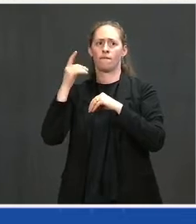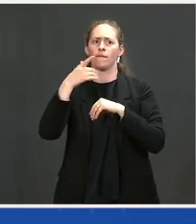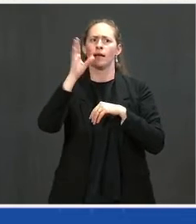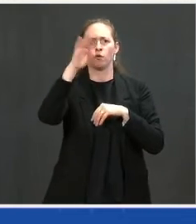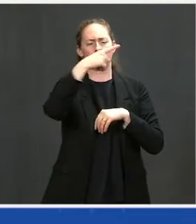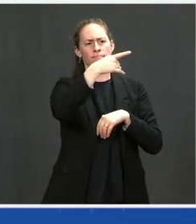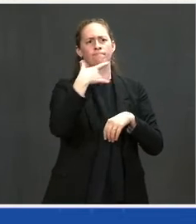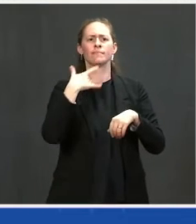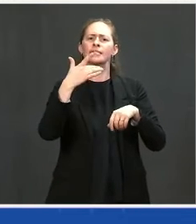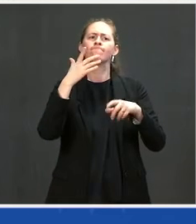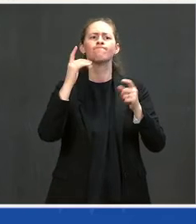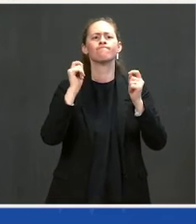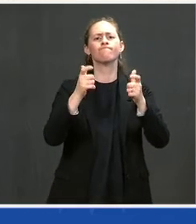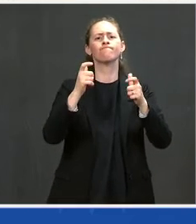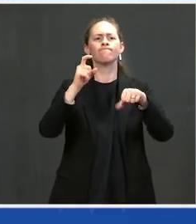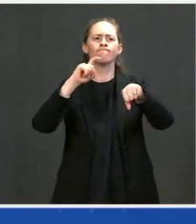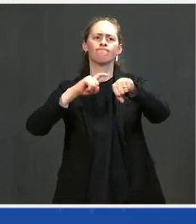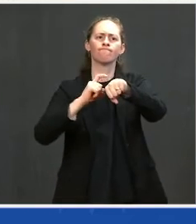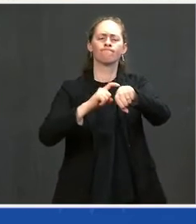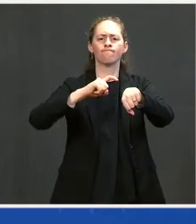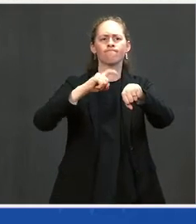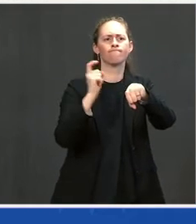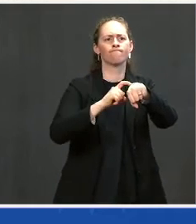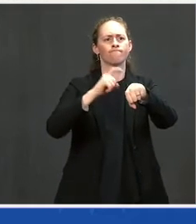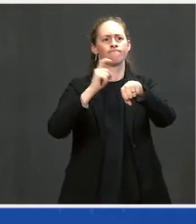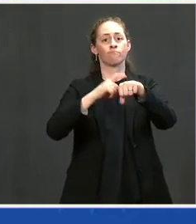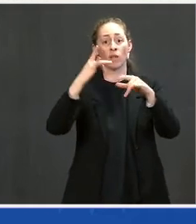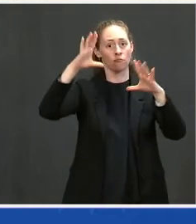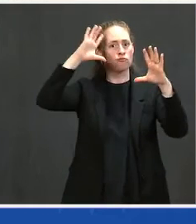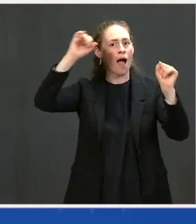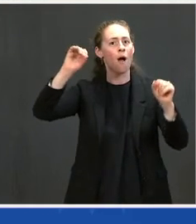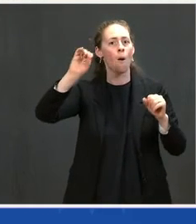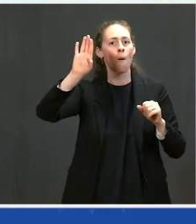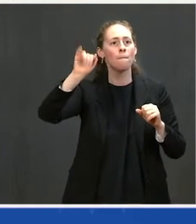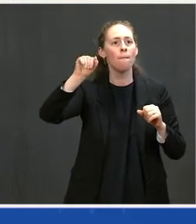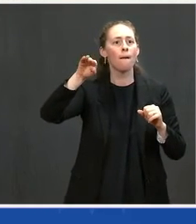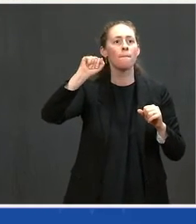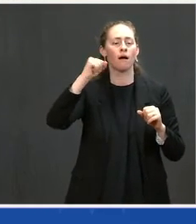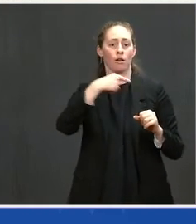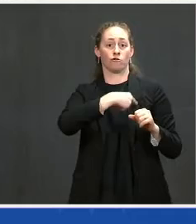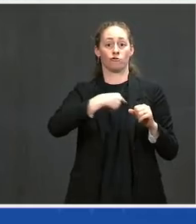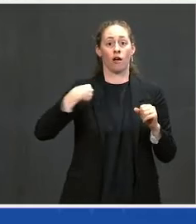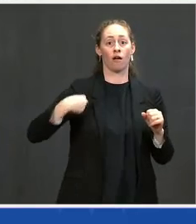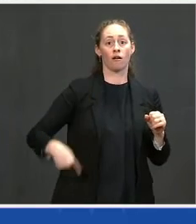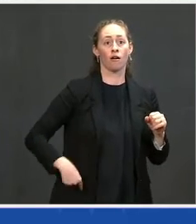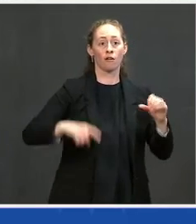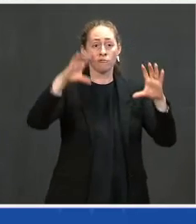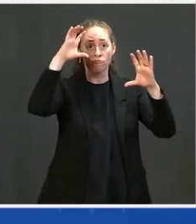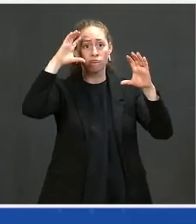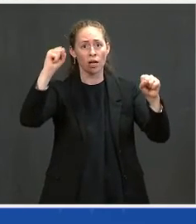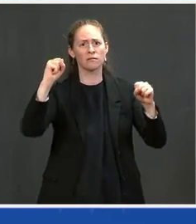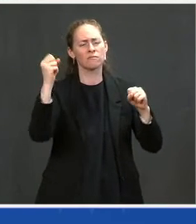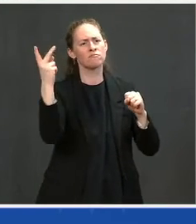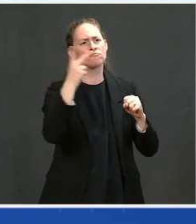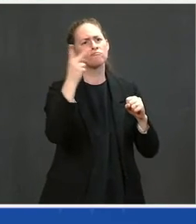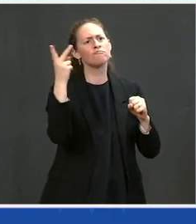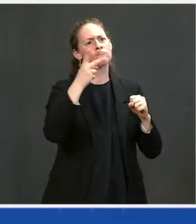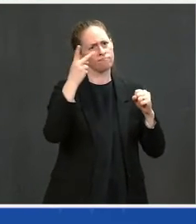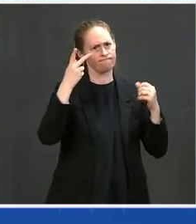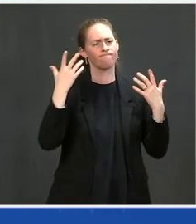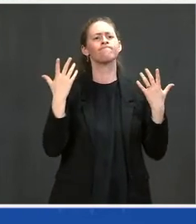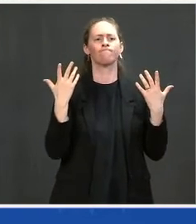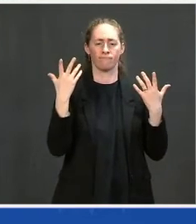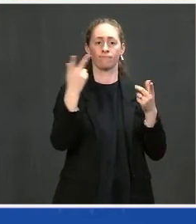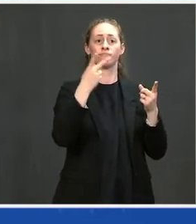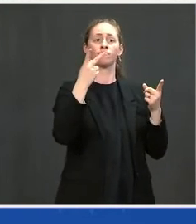because President Obama and the Chinese President Hu decided we should get to know one another, since